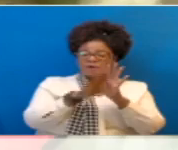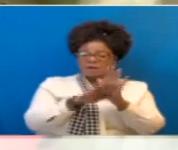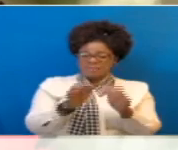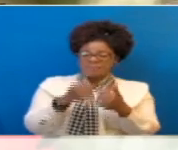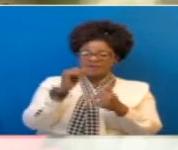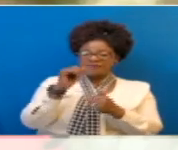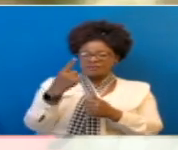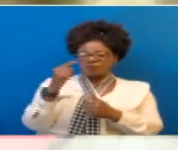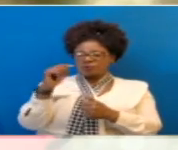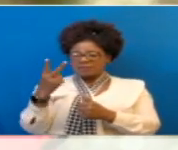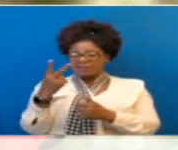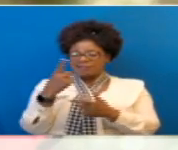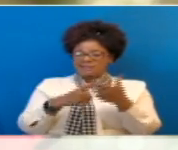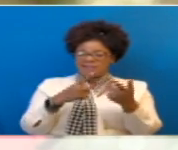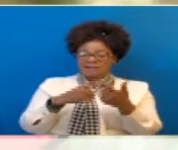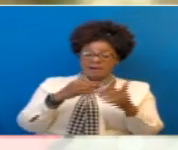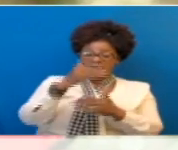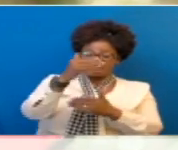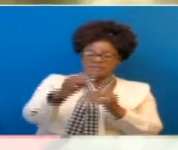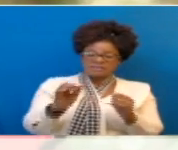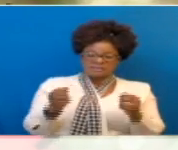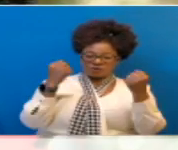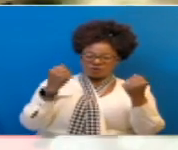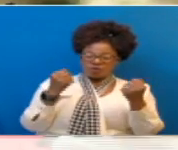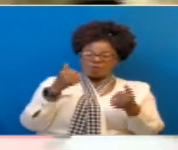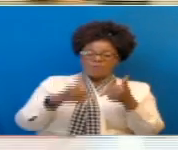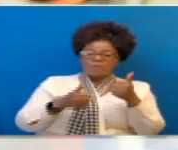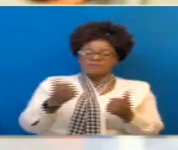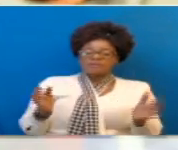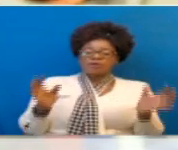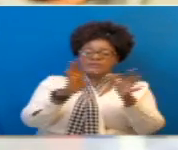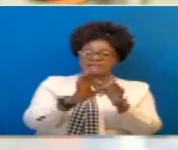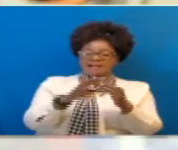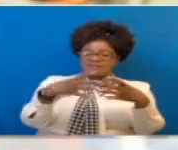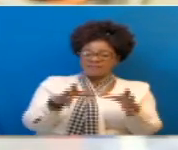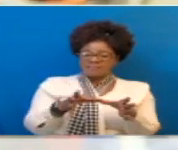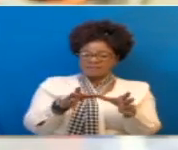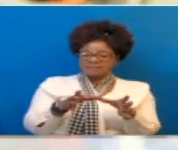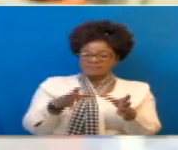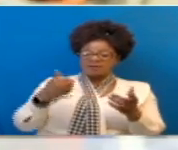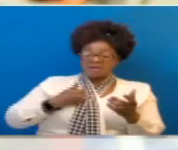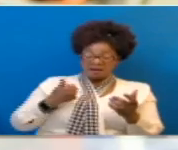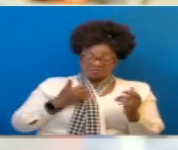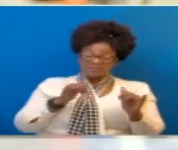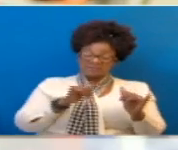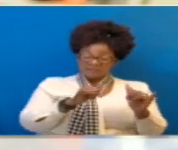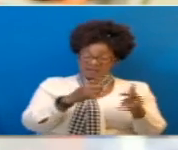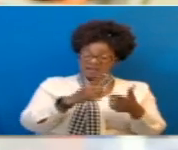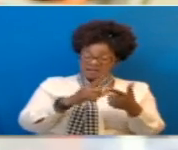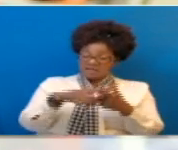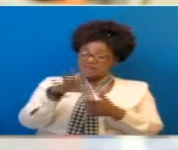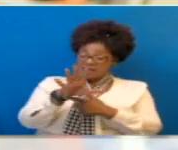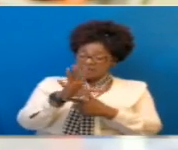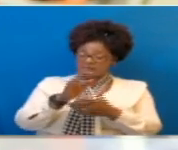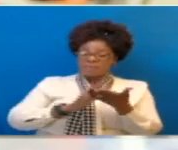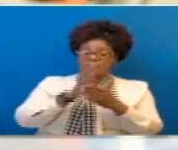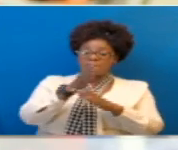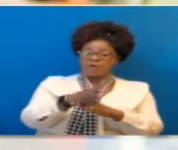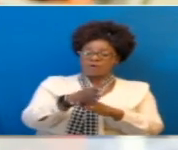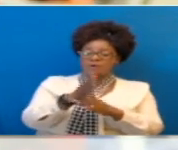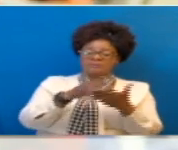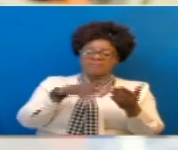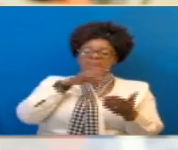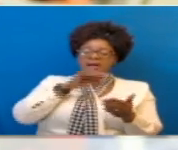year after a rescue, where the foundation seeks to reconcile the families. We've had girls who stayed here for even 5 years and more, because some parents take